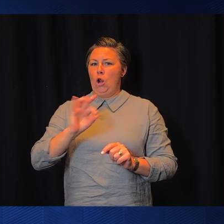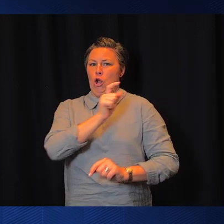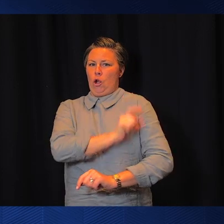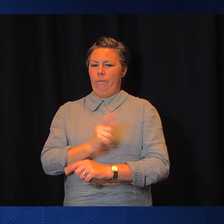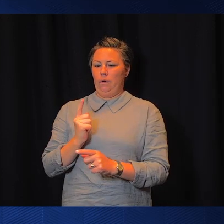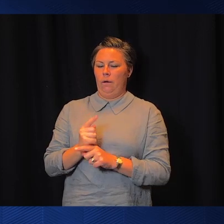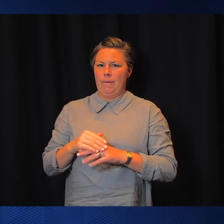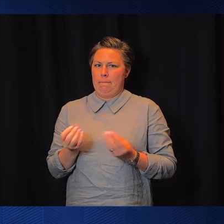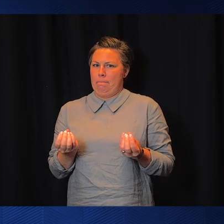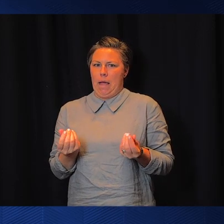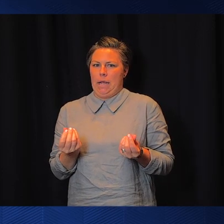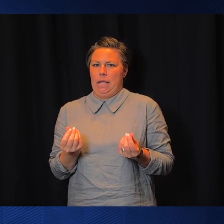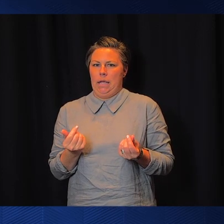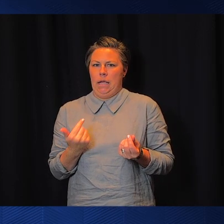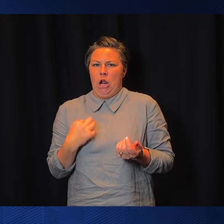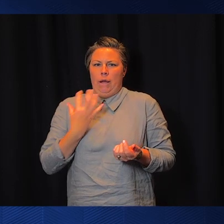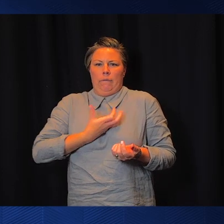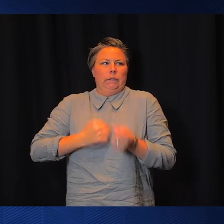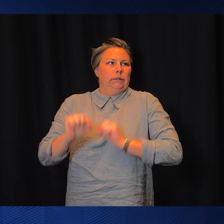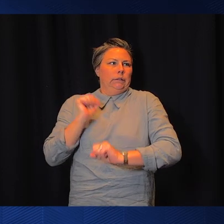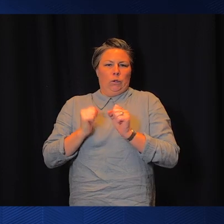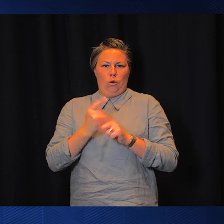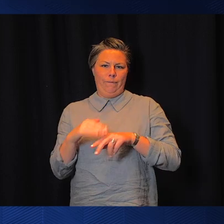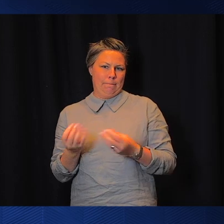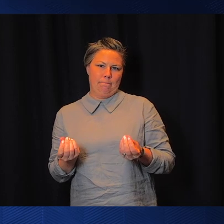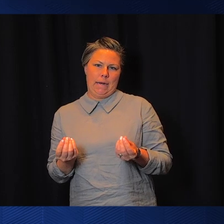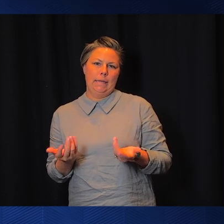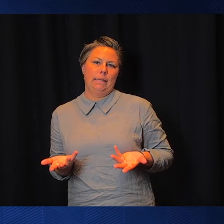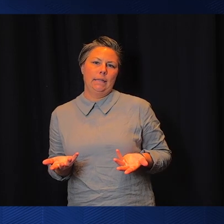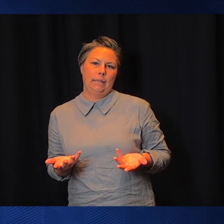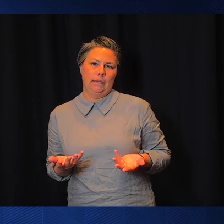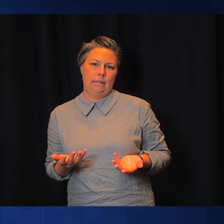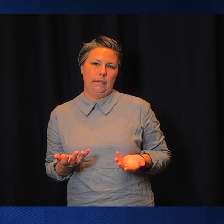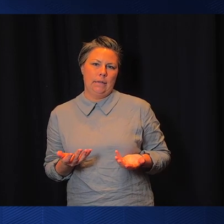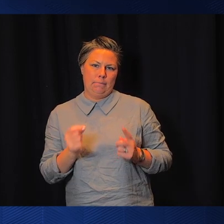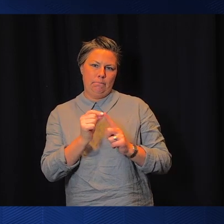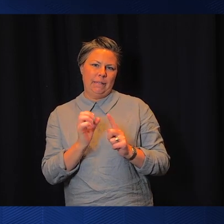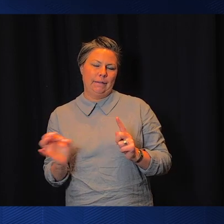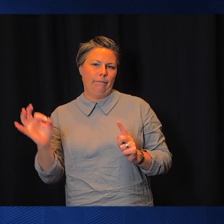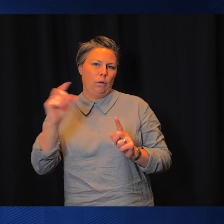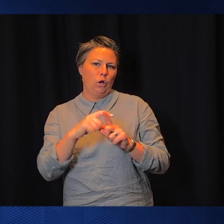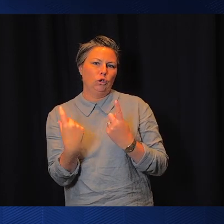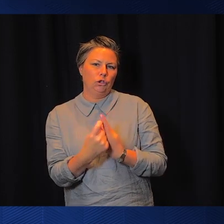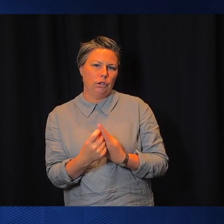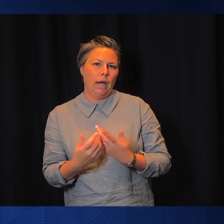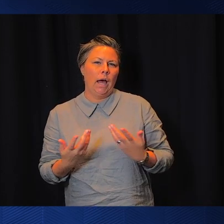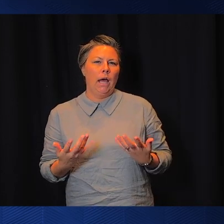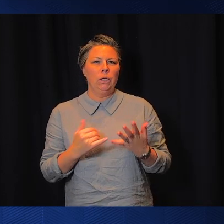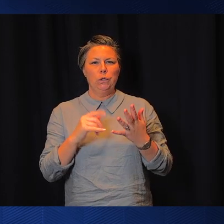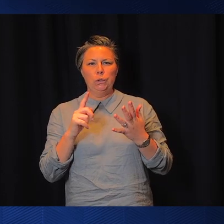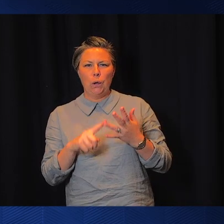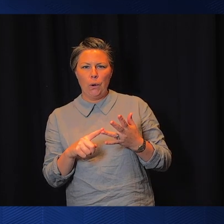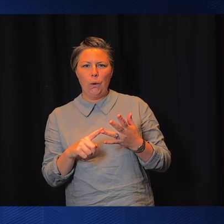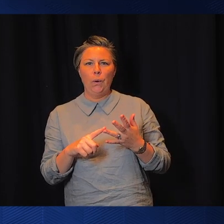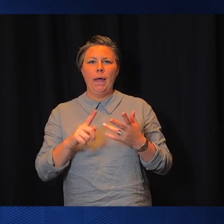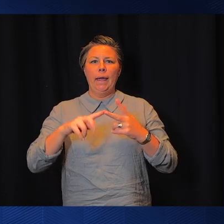about it. We feel we are uncomfortable with that. And so I think this is where the commitment that needs to come with